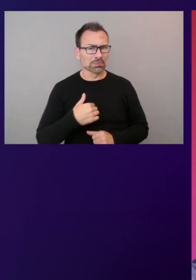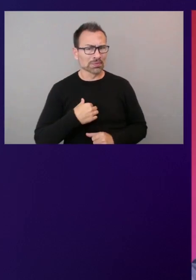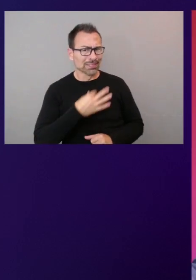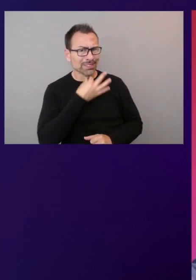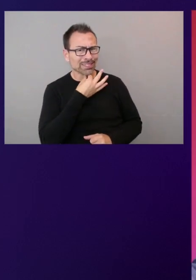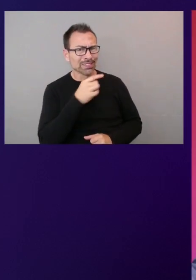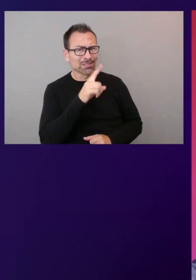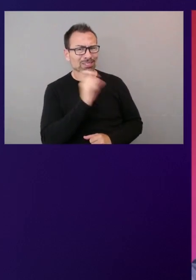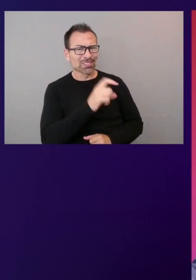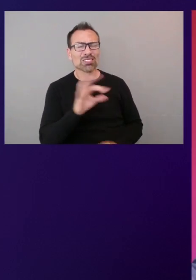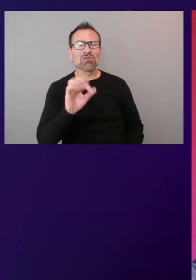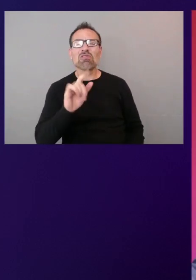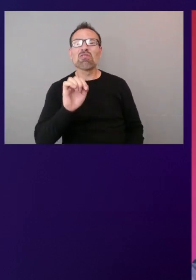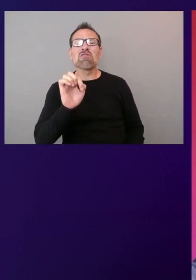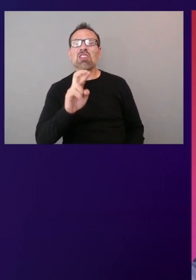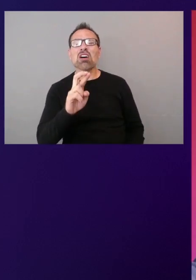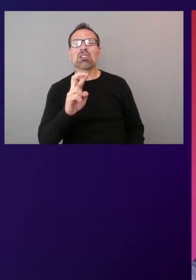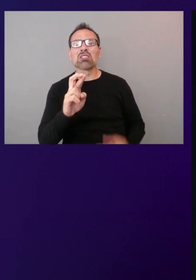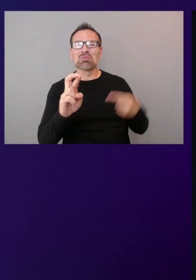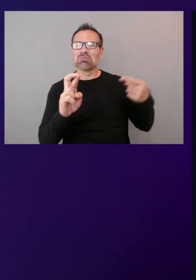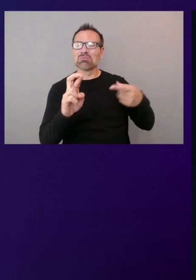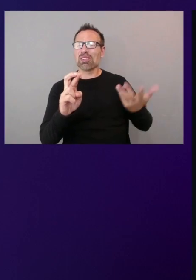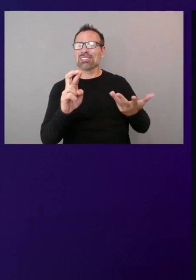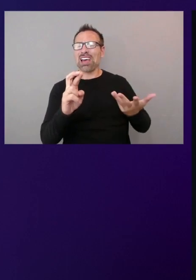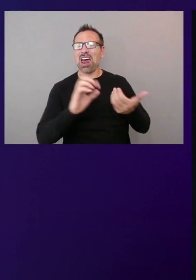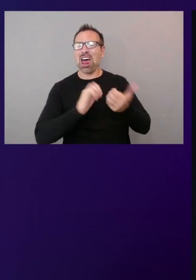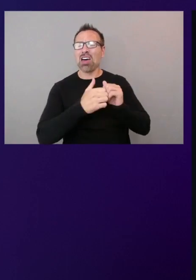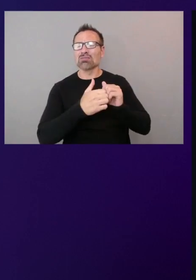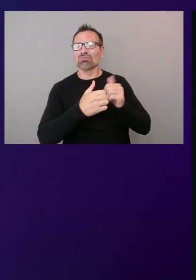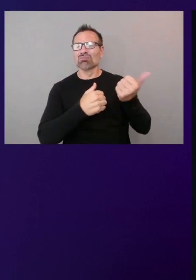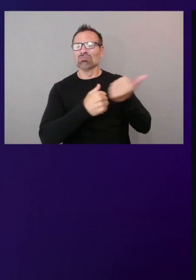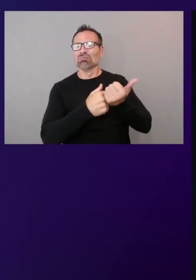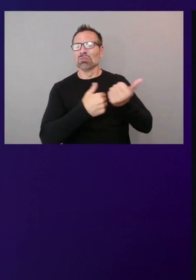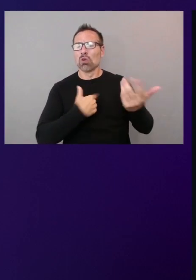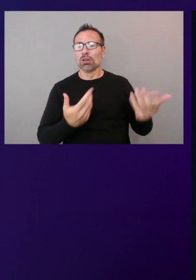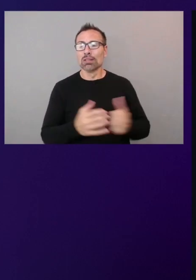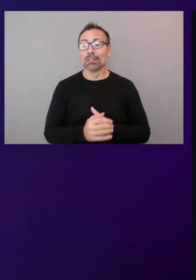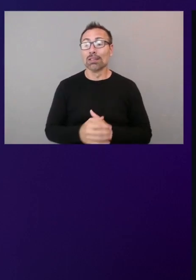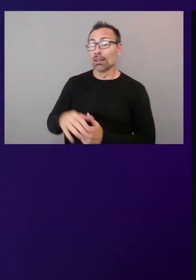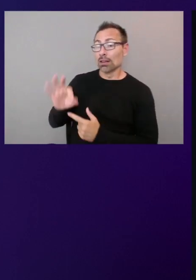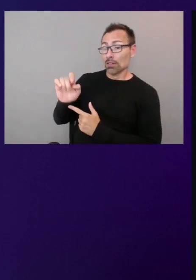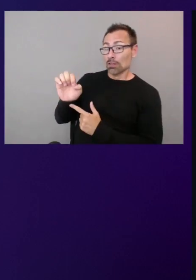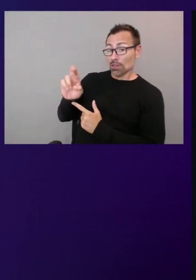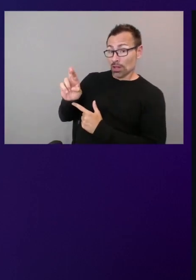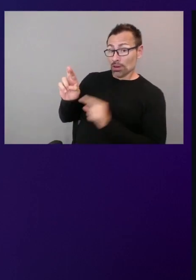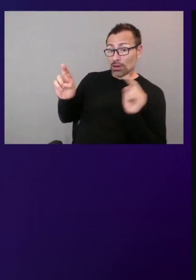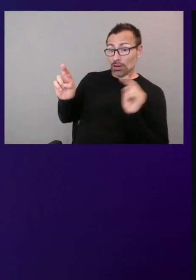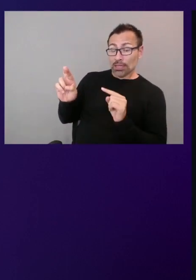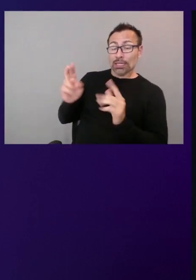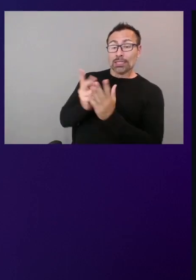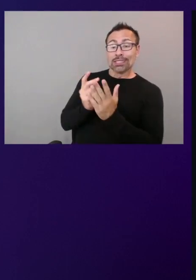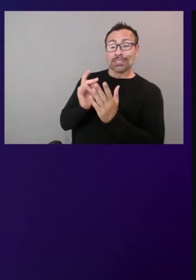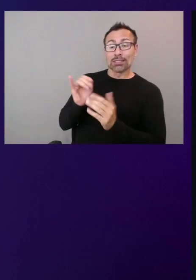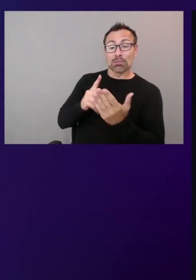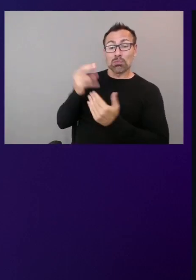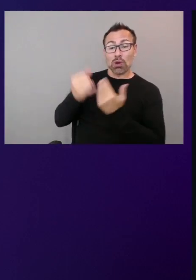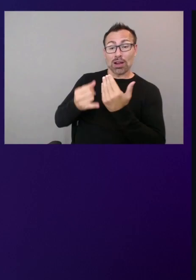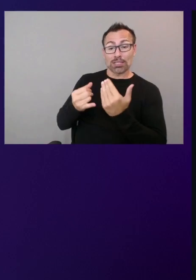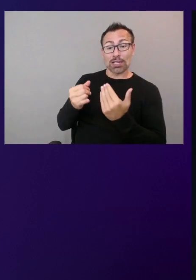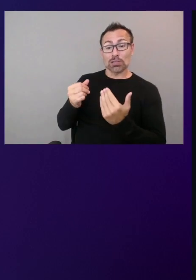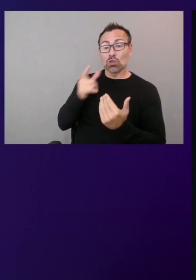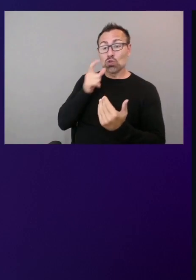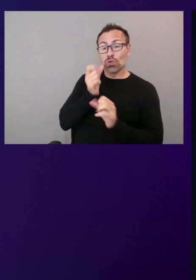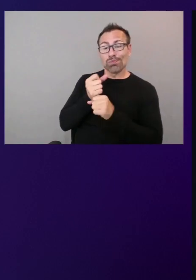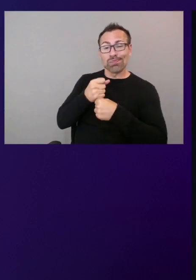Flutter and what does it enable for me? Yeah, so Flutter is a project which, by Google, which I'm going to talk a little more about